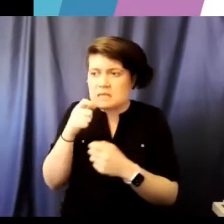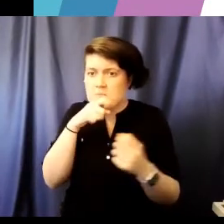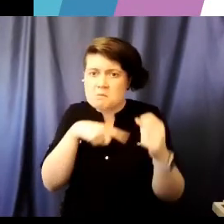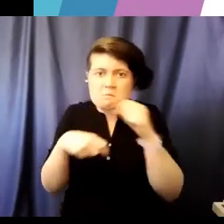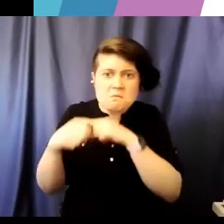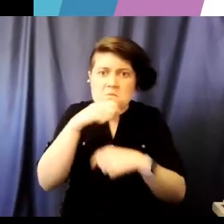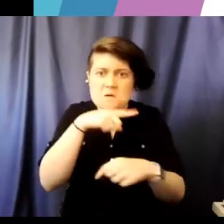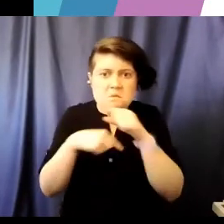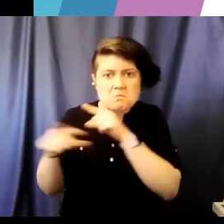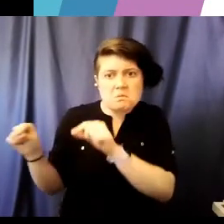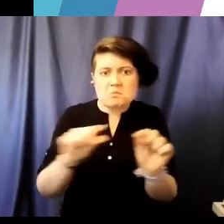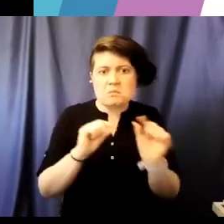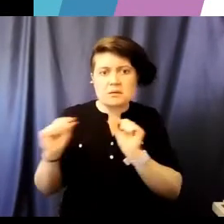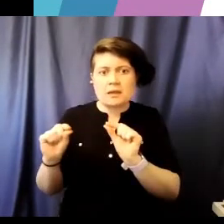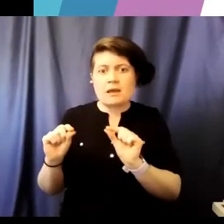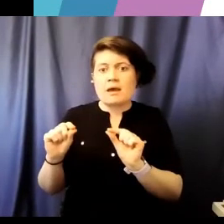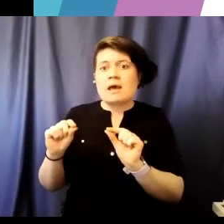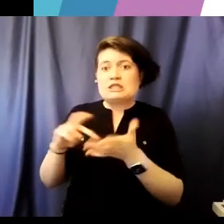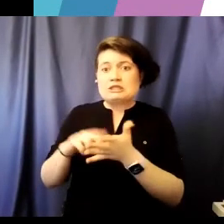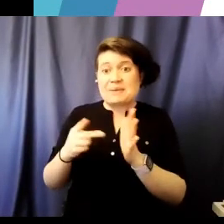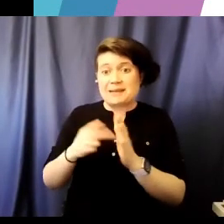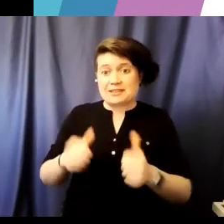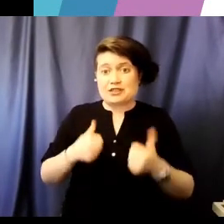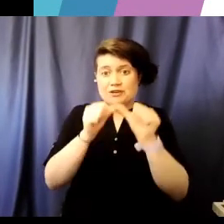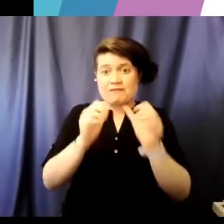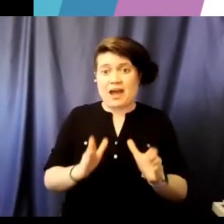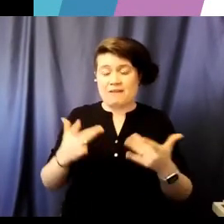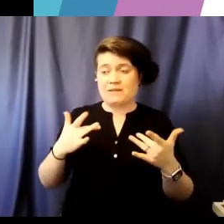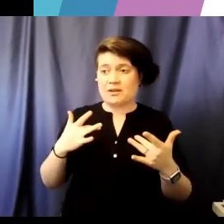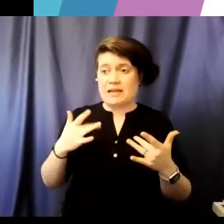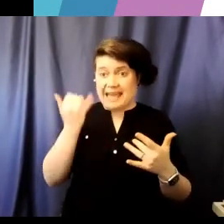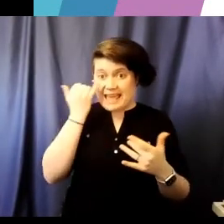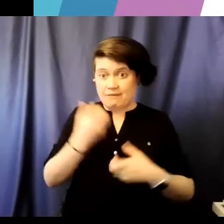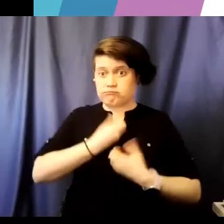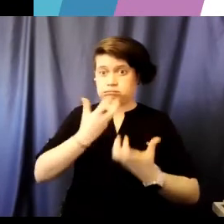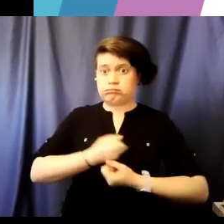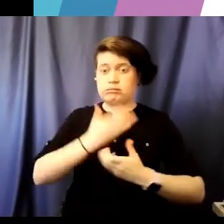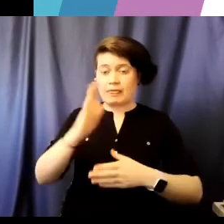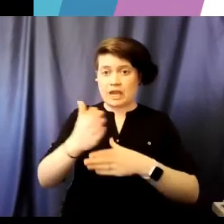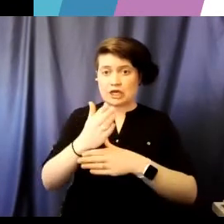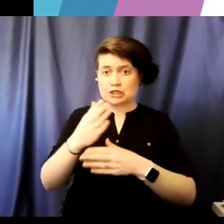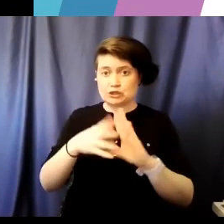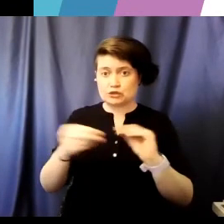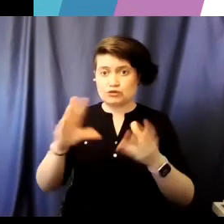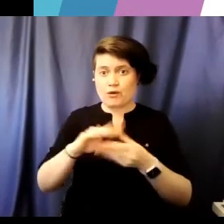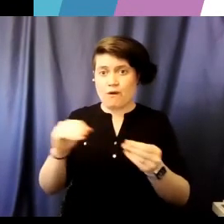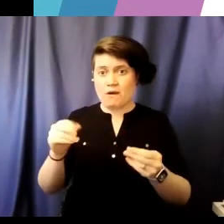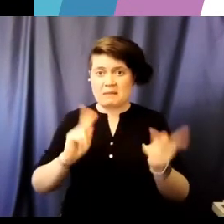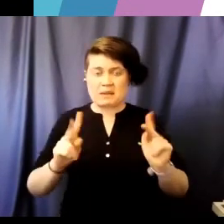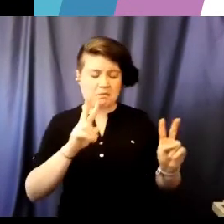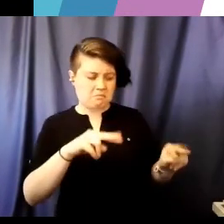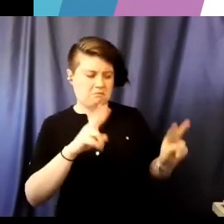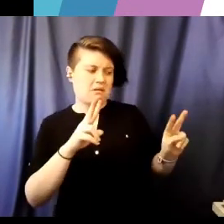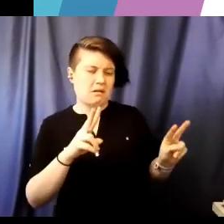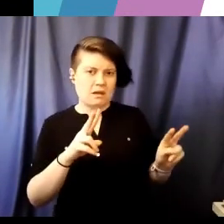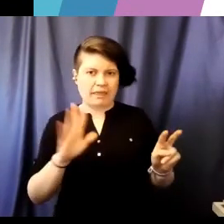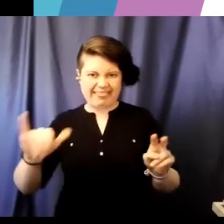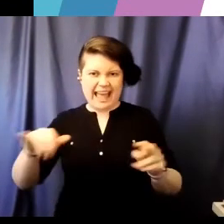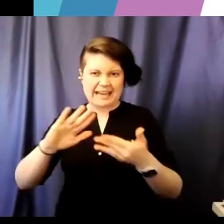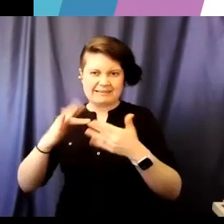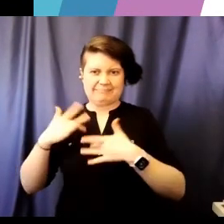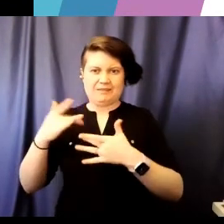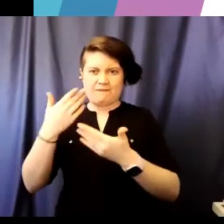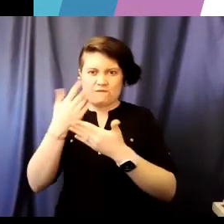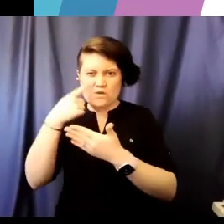further ostracized for telling their story. Survivors might have even internalized some of these harmful messages